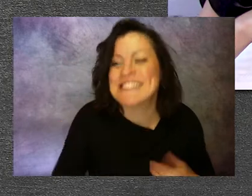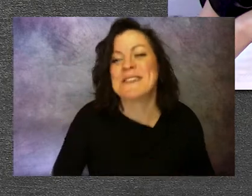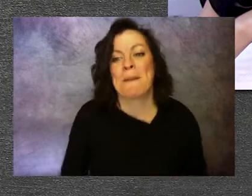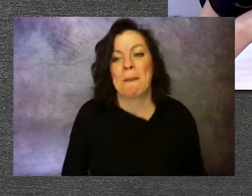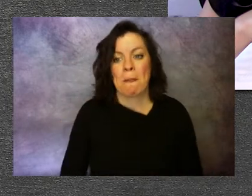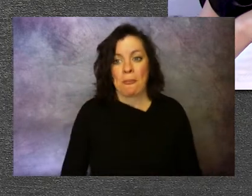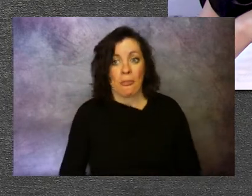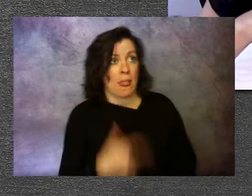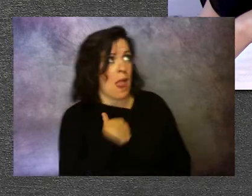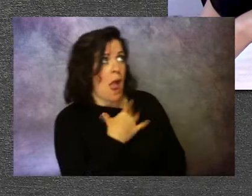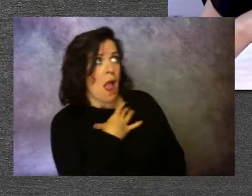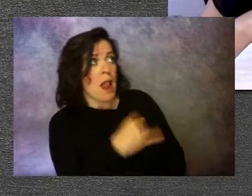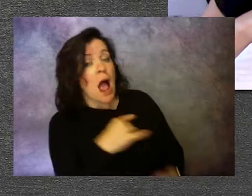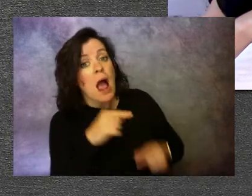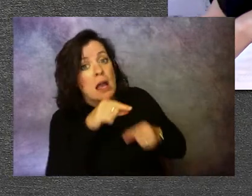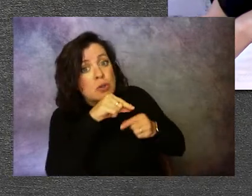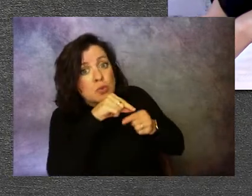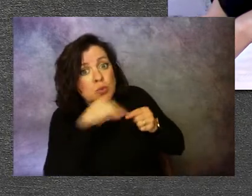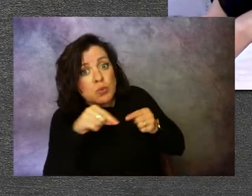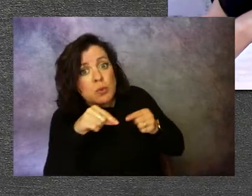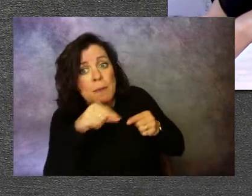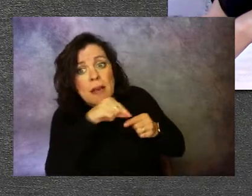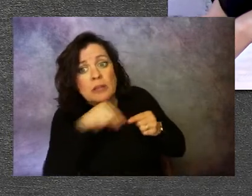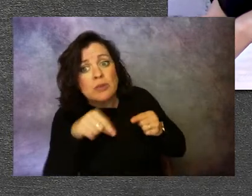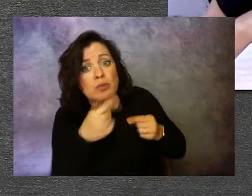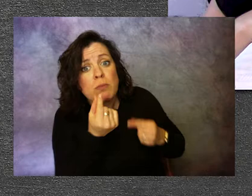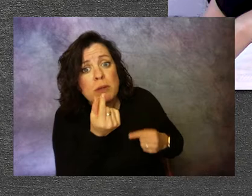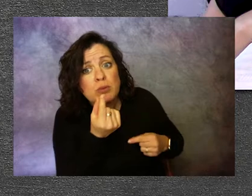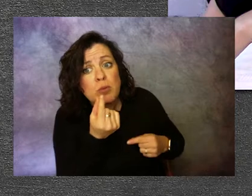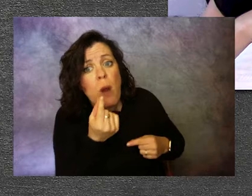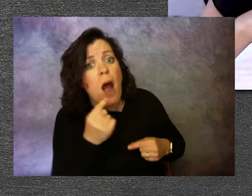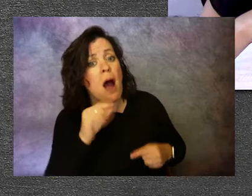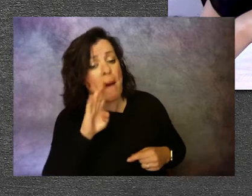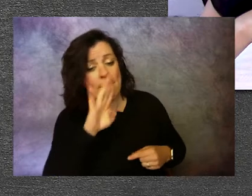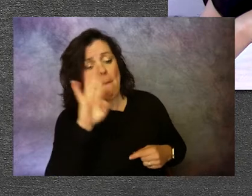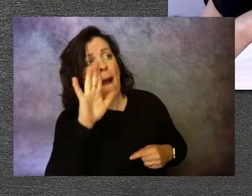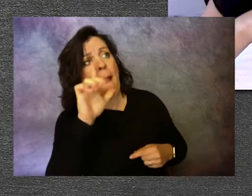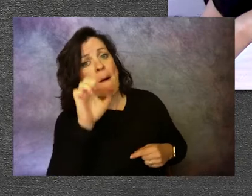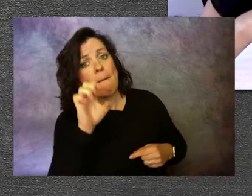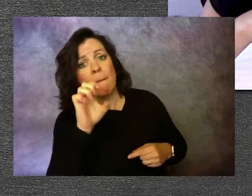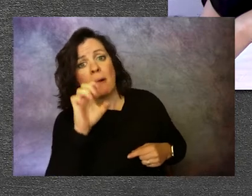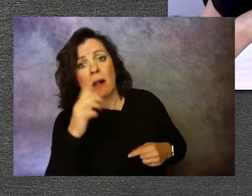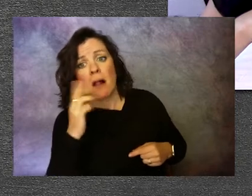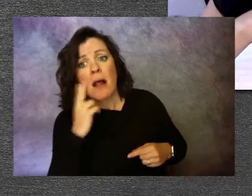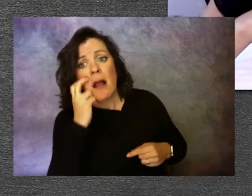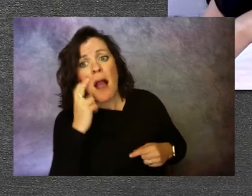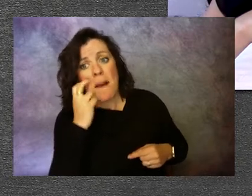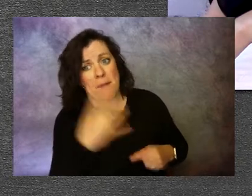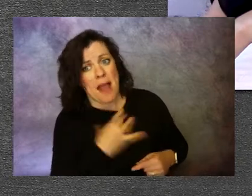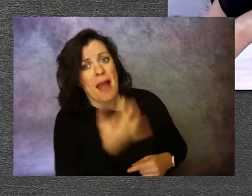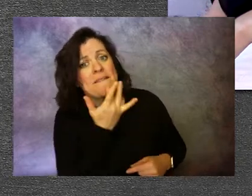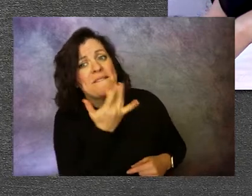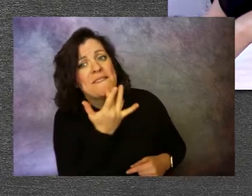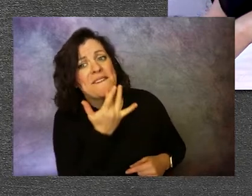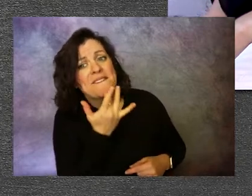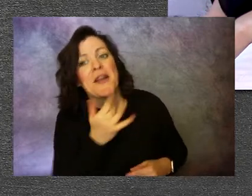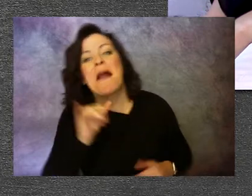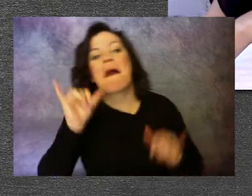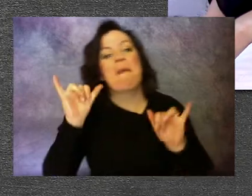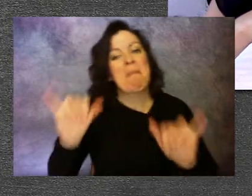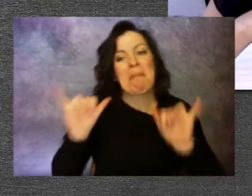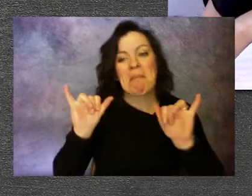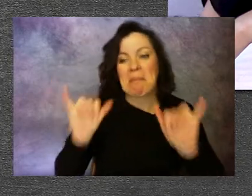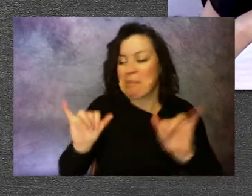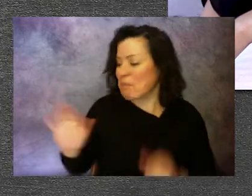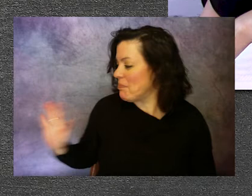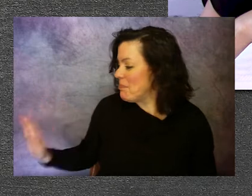bubblegum toothpaste. Oh, so you use toothpaste and you like bubblegum. I like mint